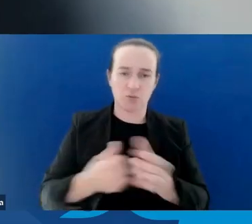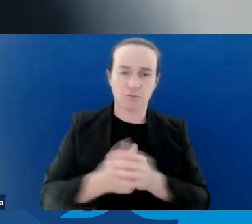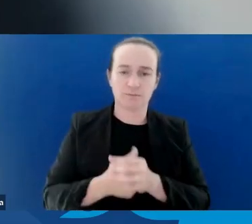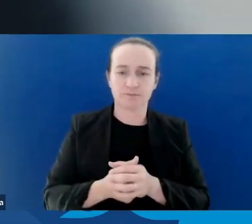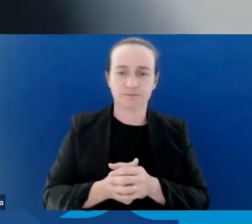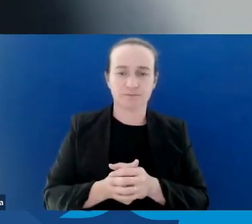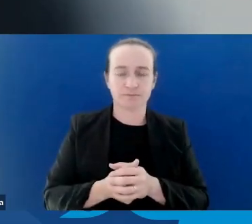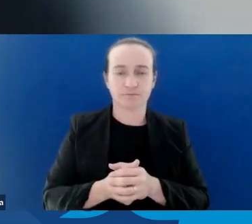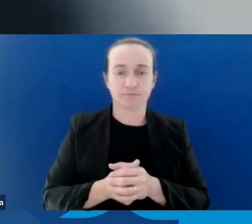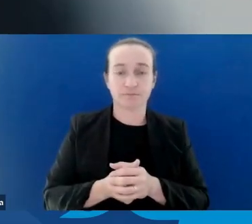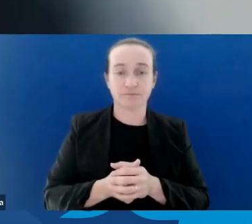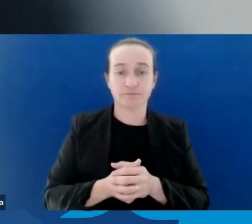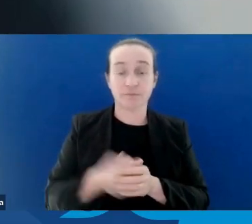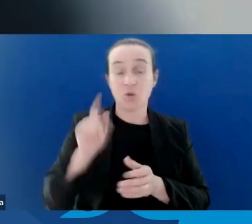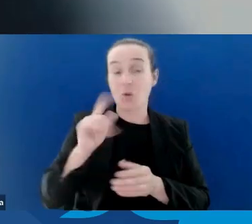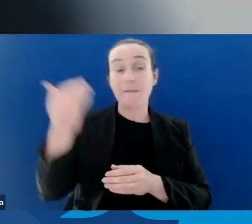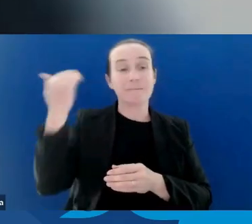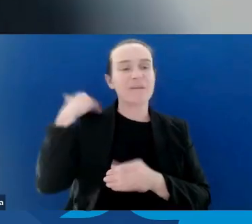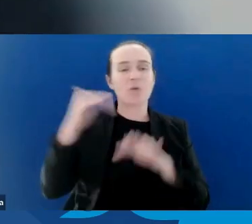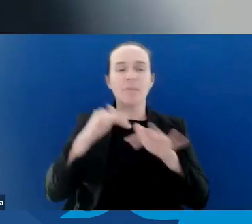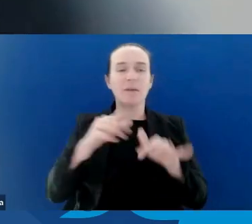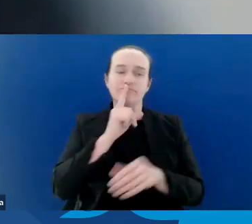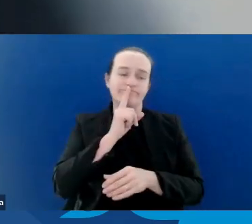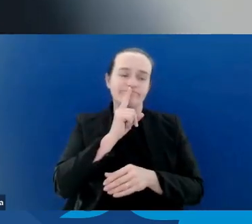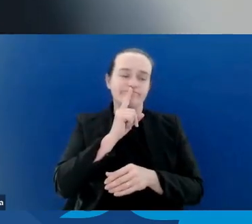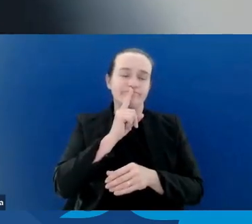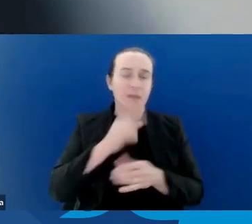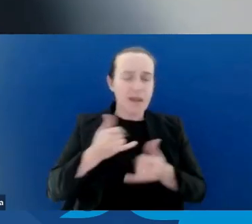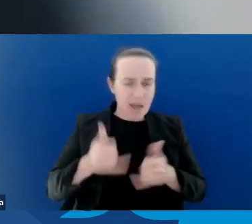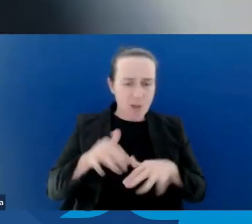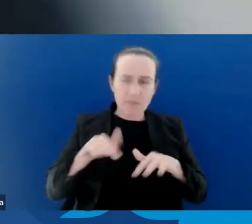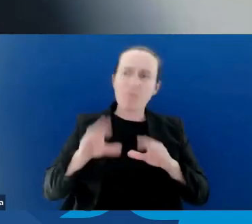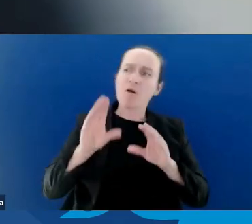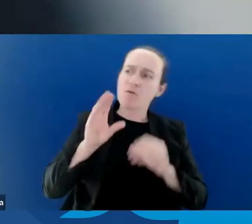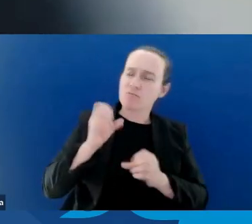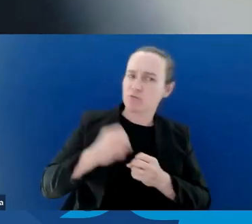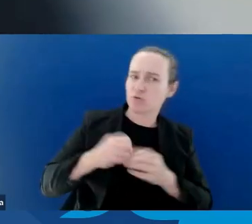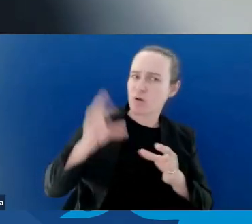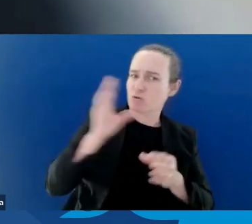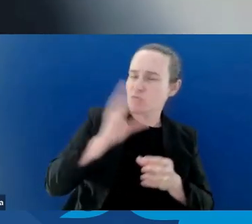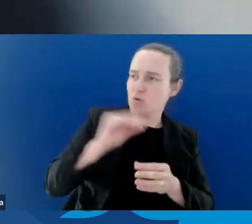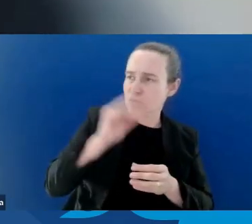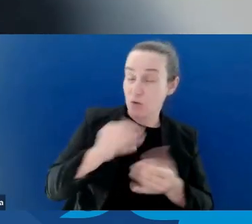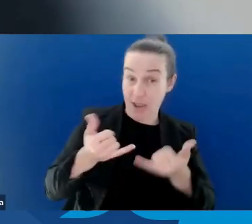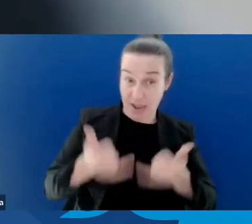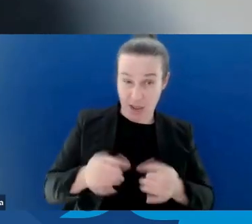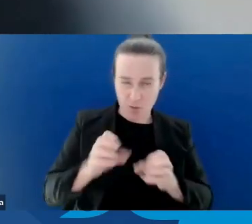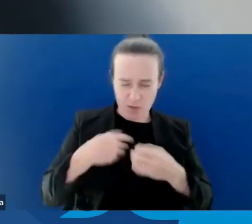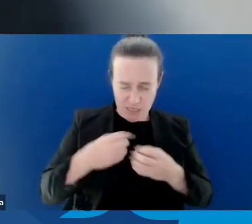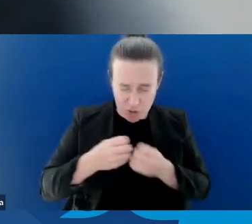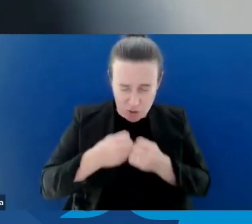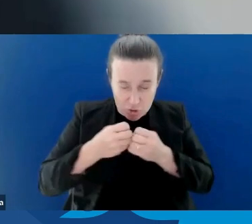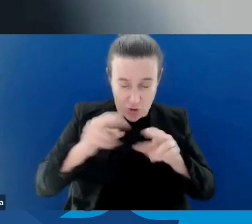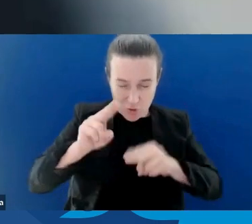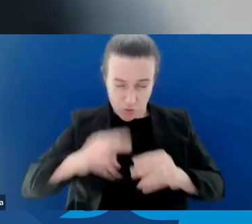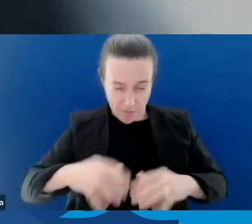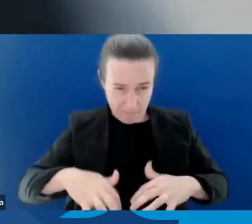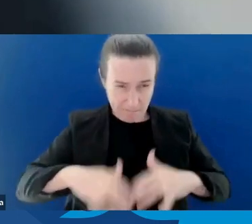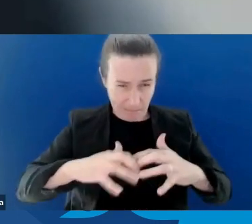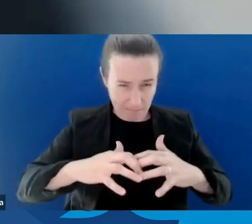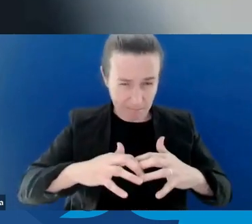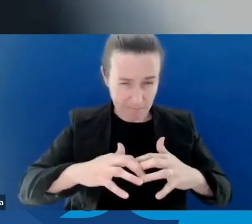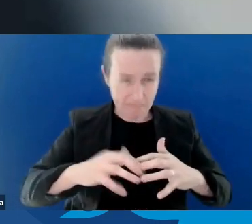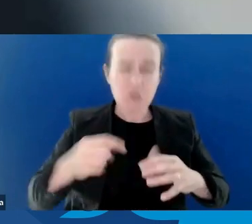no conversations. Then there were conversations. Now we're in the piloting phase. So it does look like progress